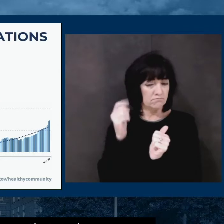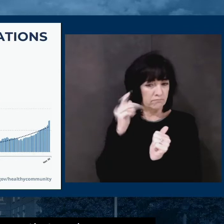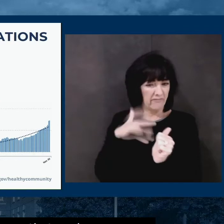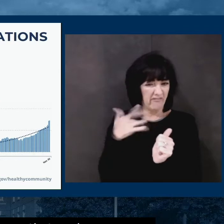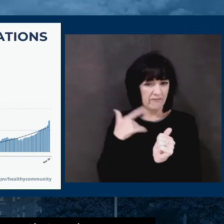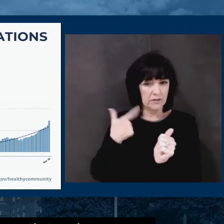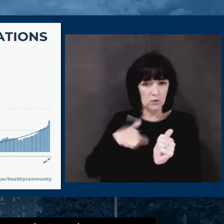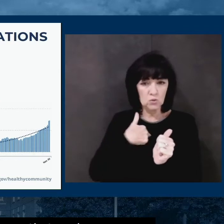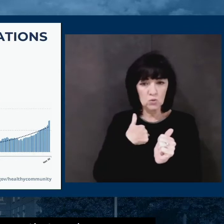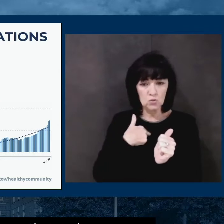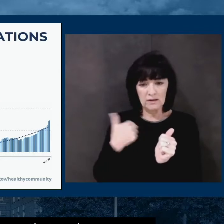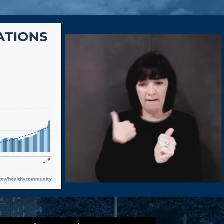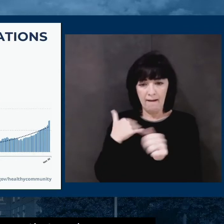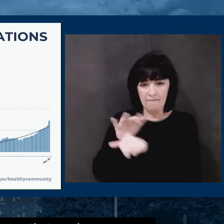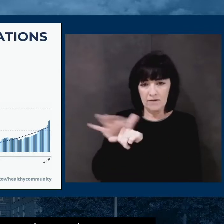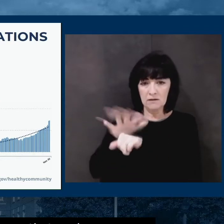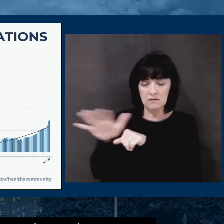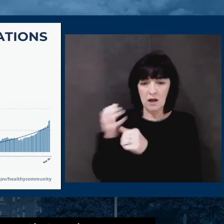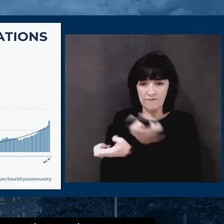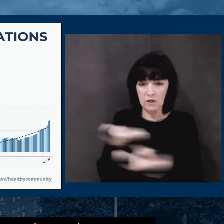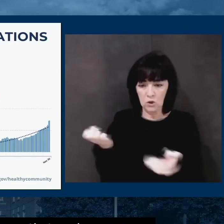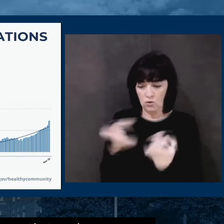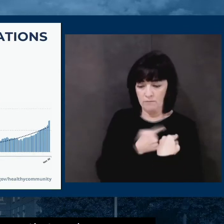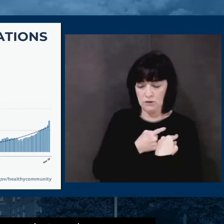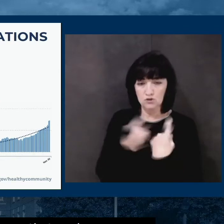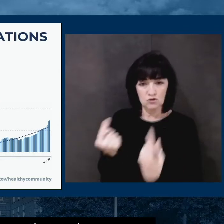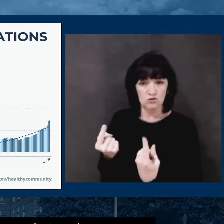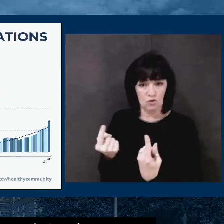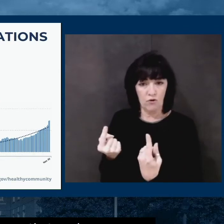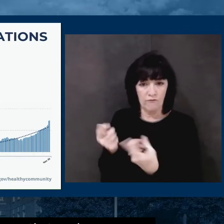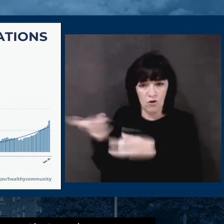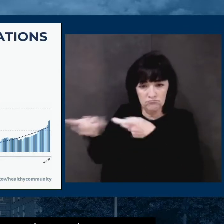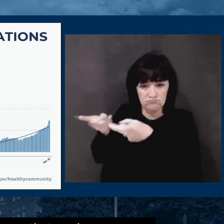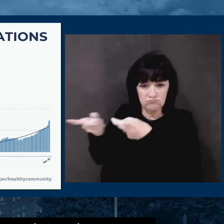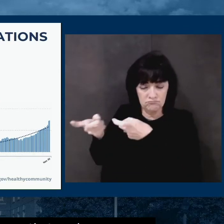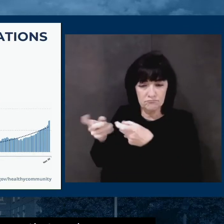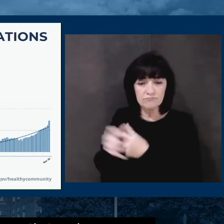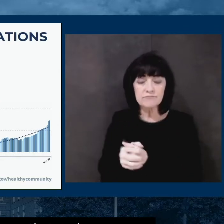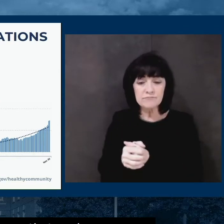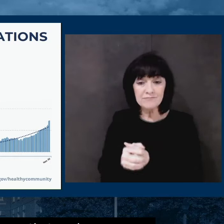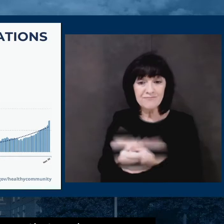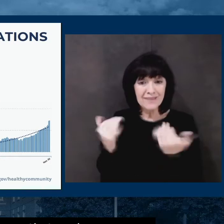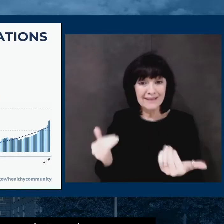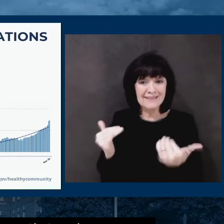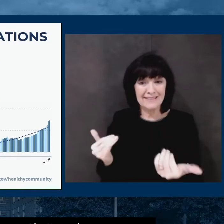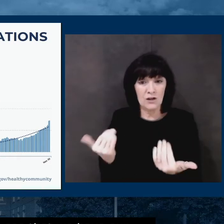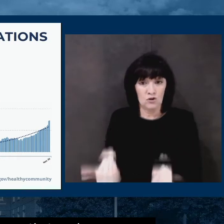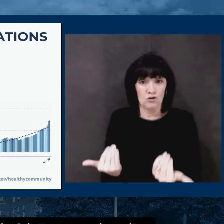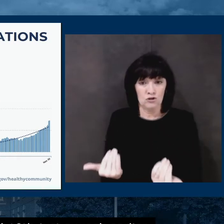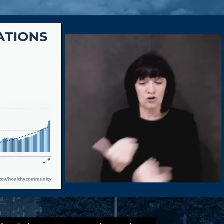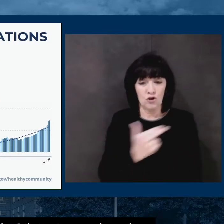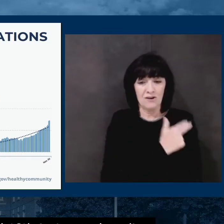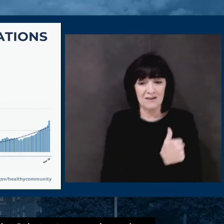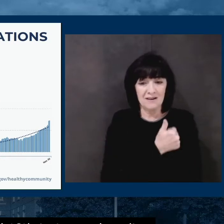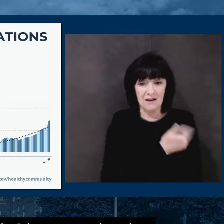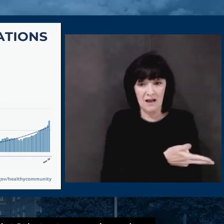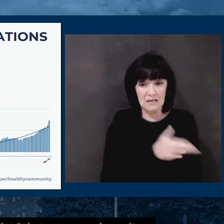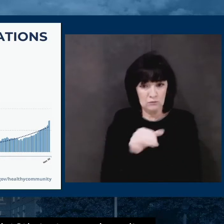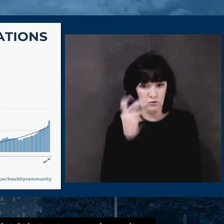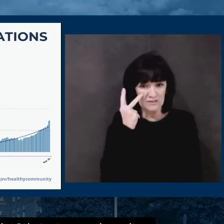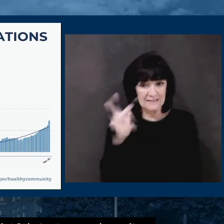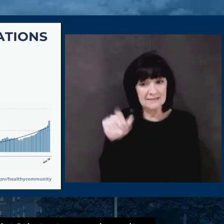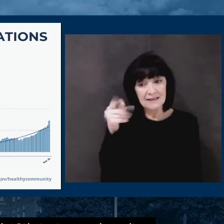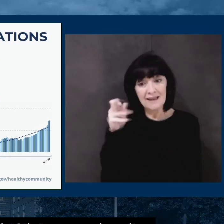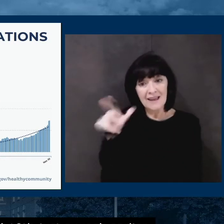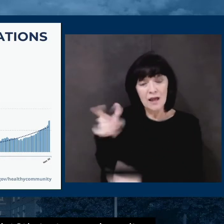337. On April the 10th, just a week earlier than that, the number of hospitalizations was 181. So you could see